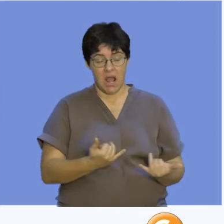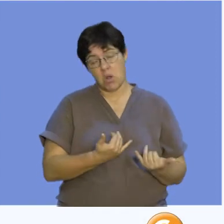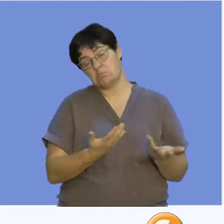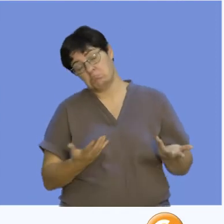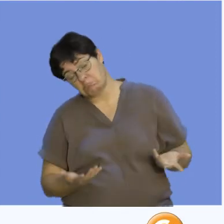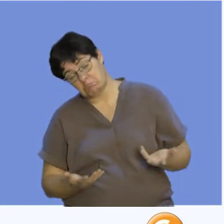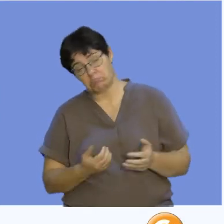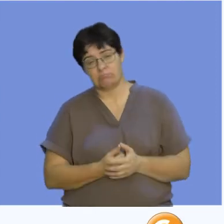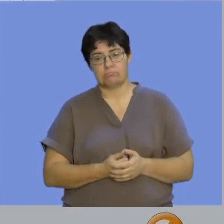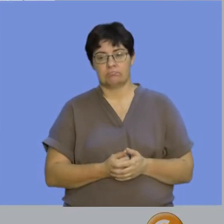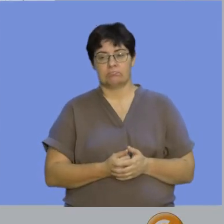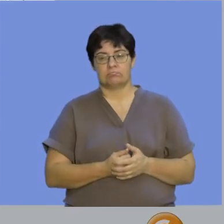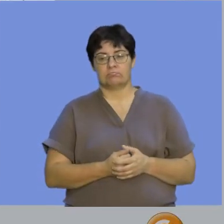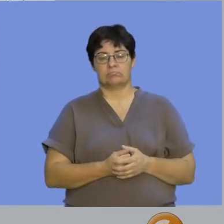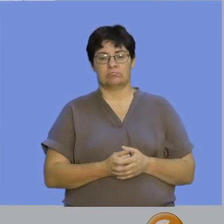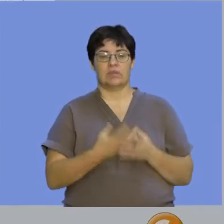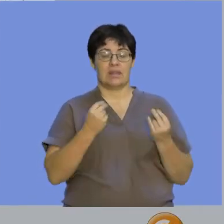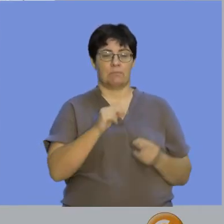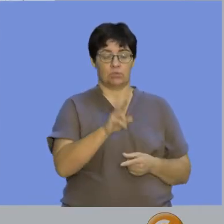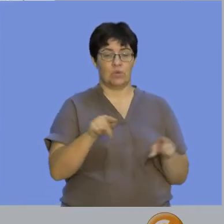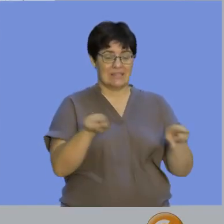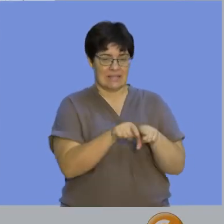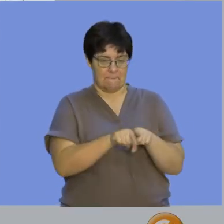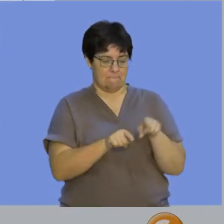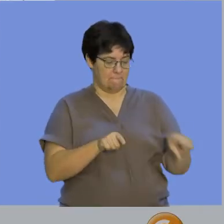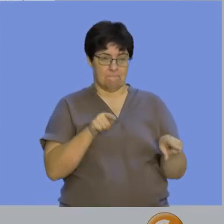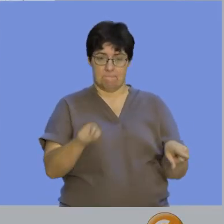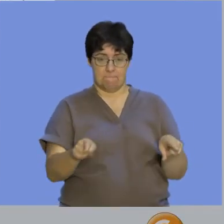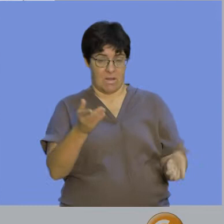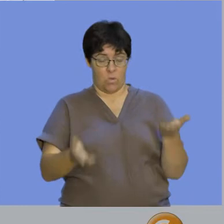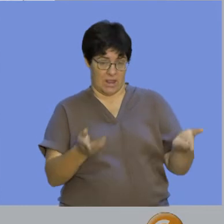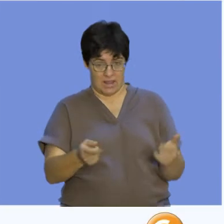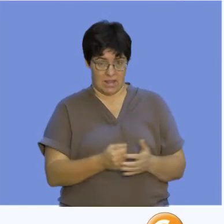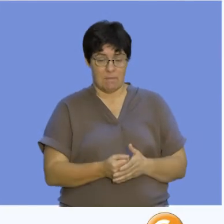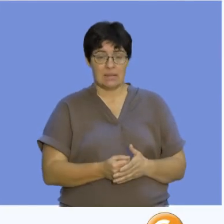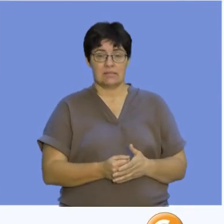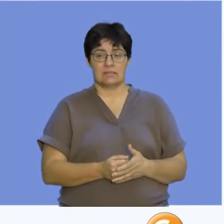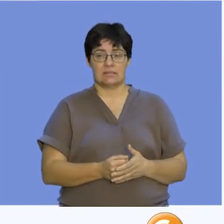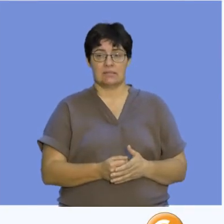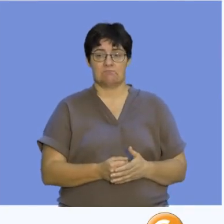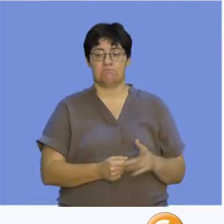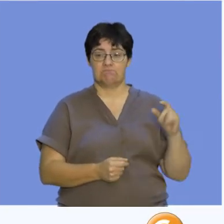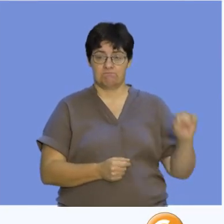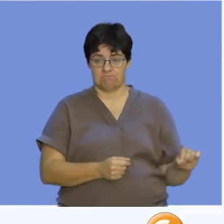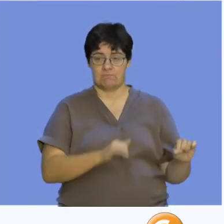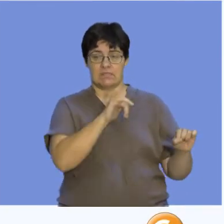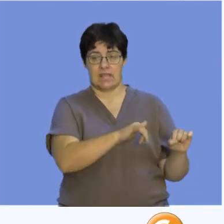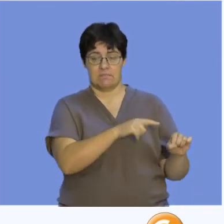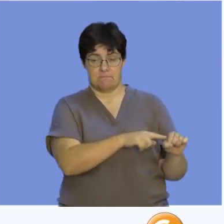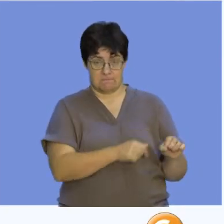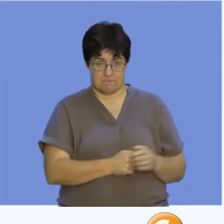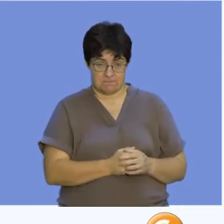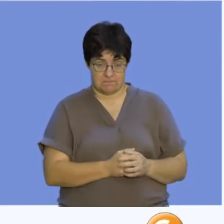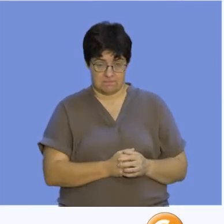make number 2 the same mass as number 1, but now it's stationary. Okay?